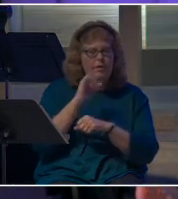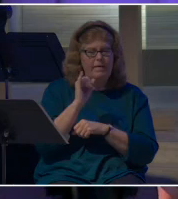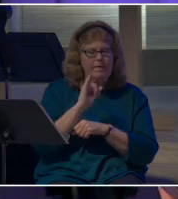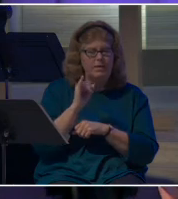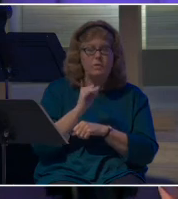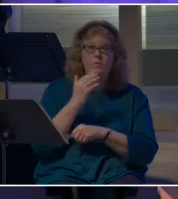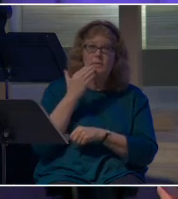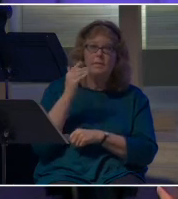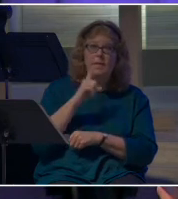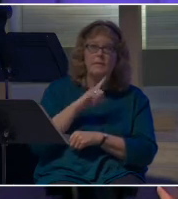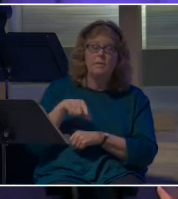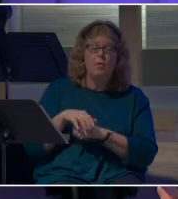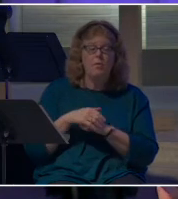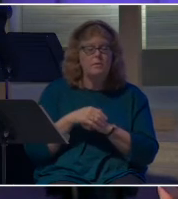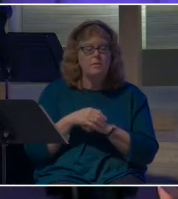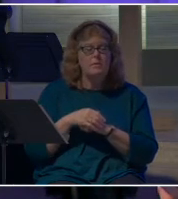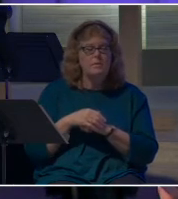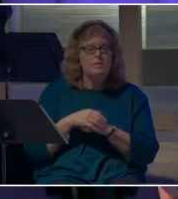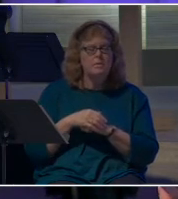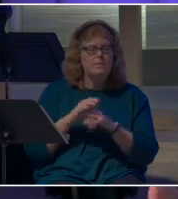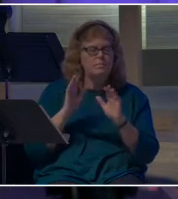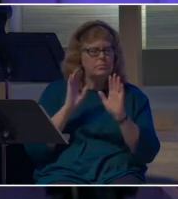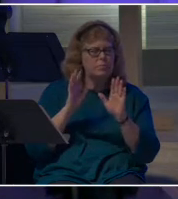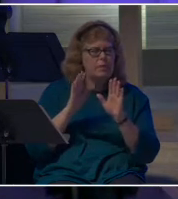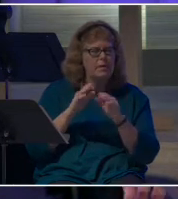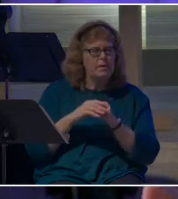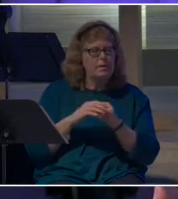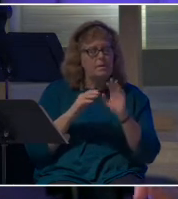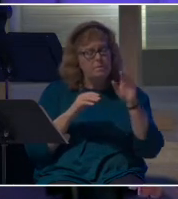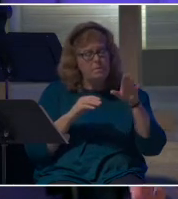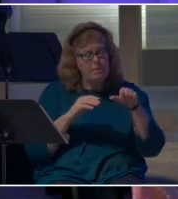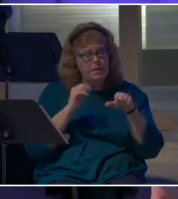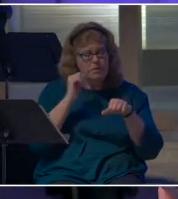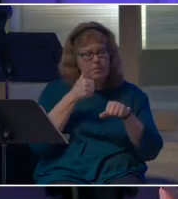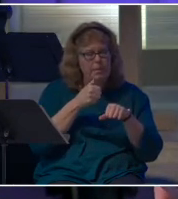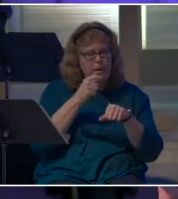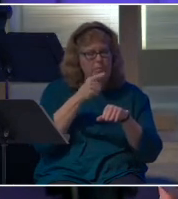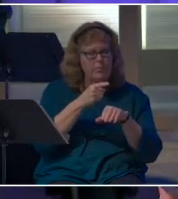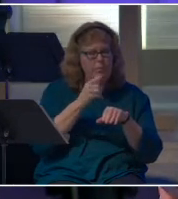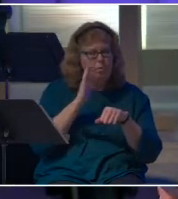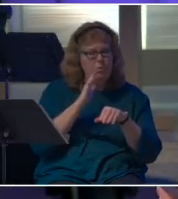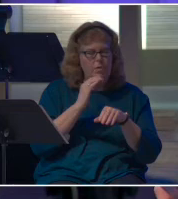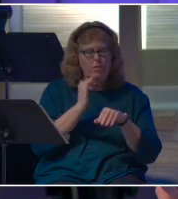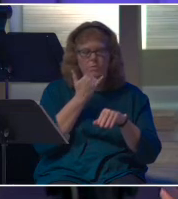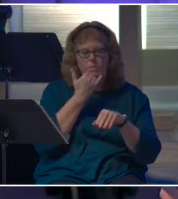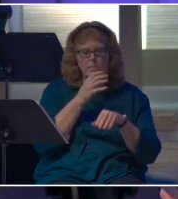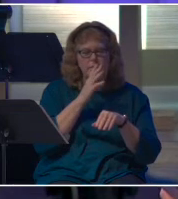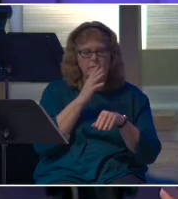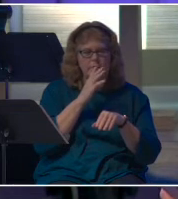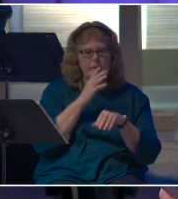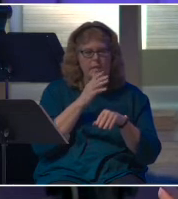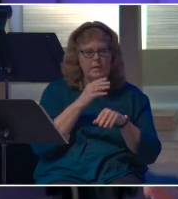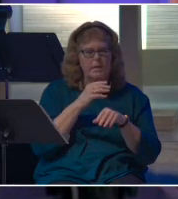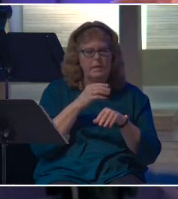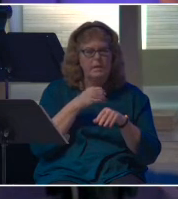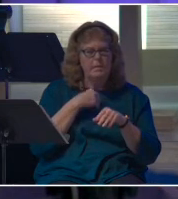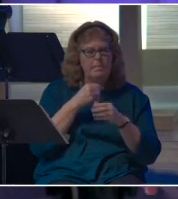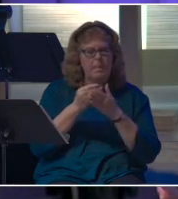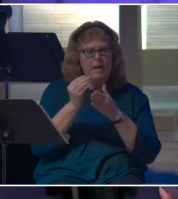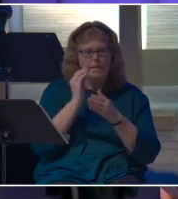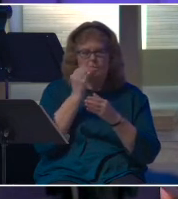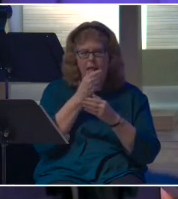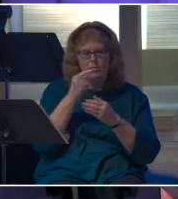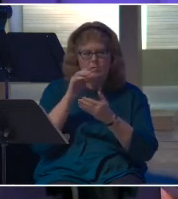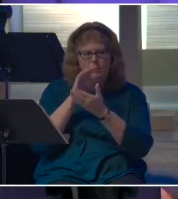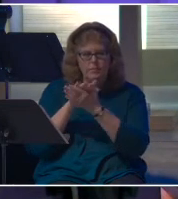Lord. That's great. Hey, tomorrow you're going to put your foot in the mouth, so have some flowers ready for your spouse. Thanks,